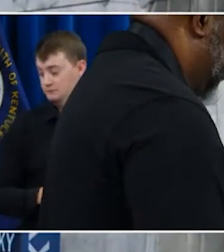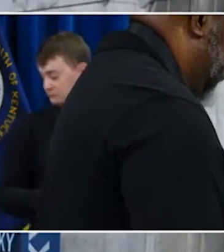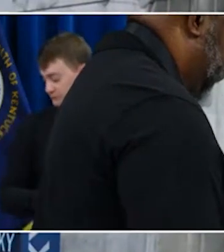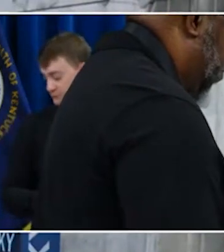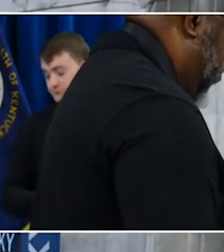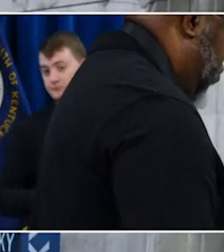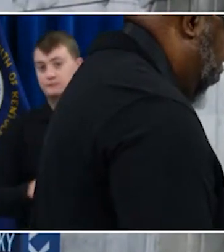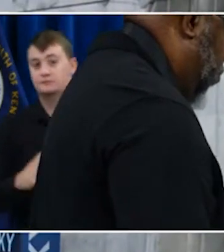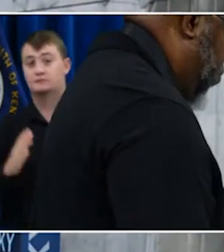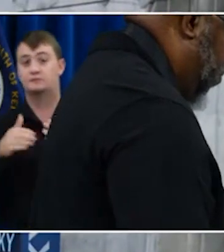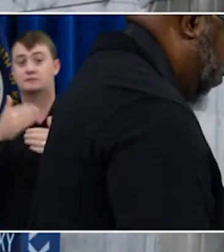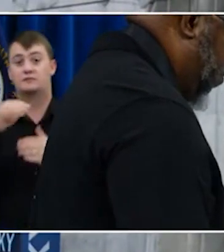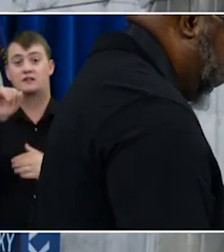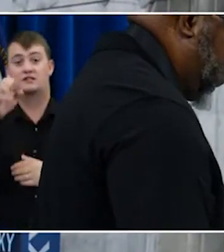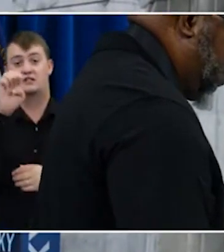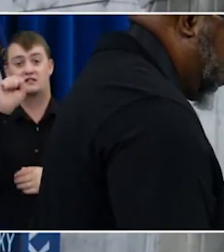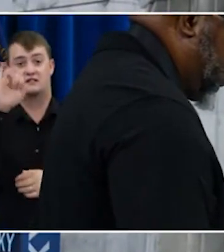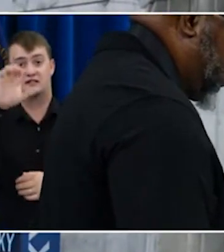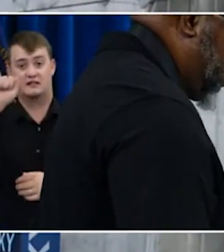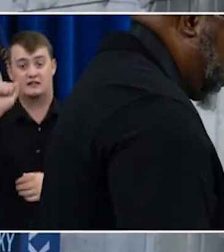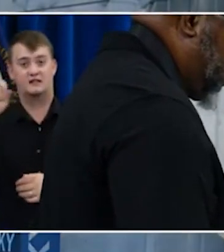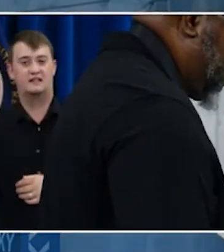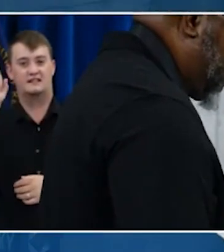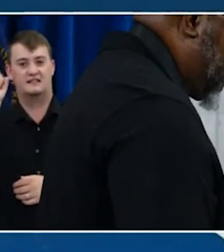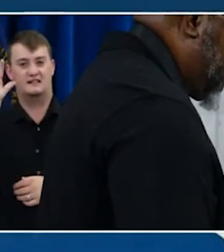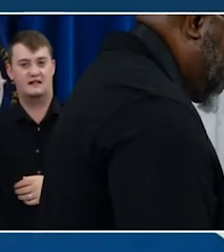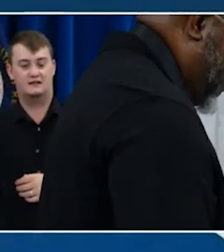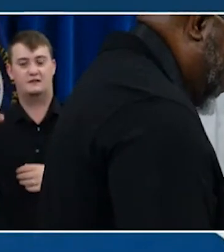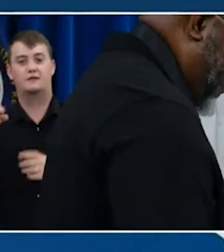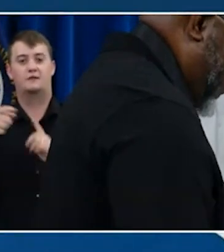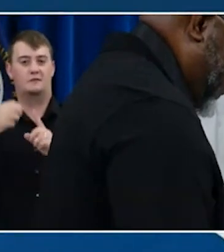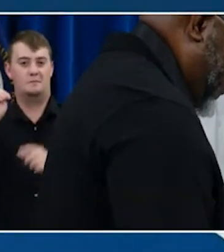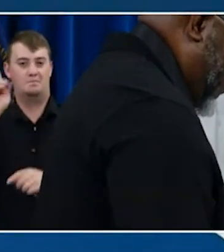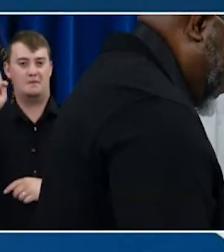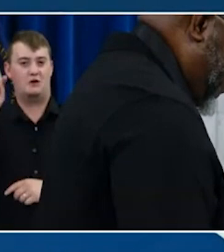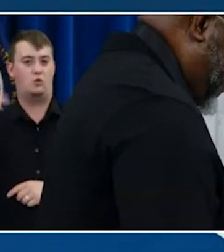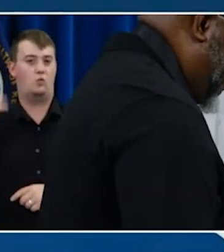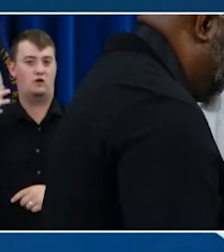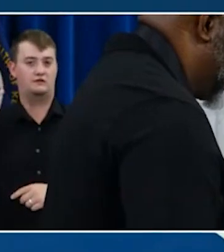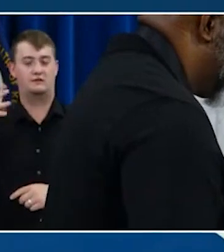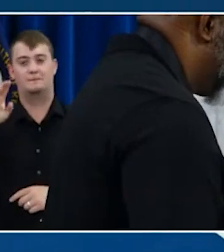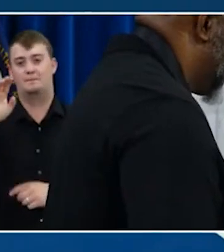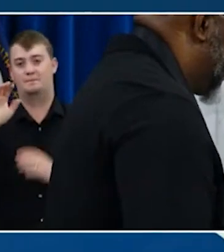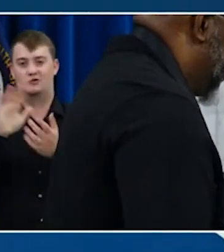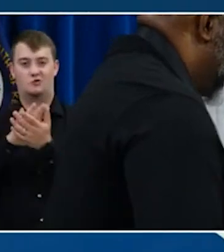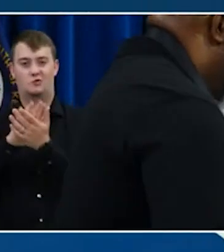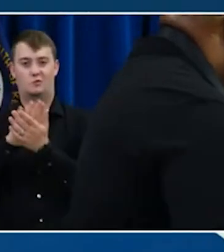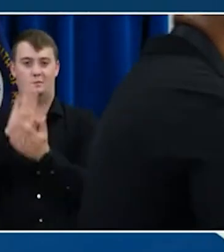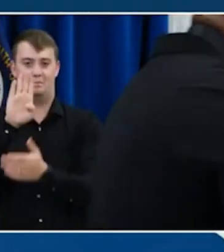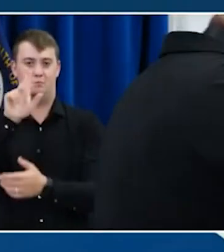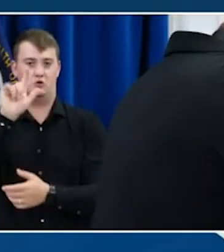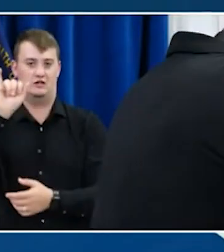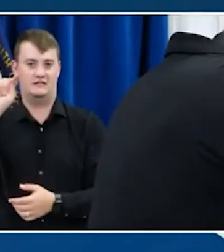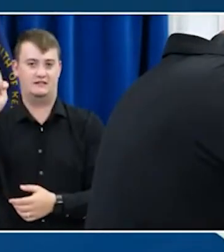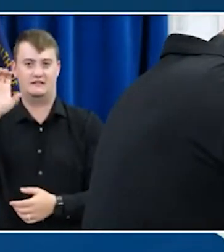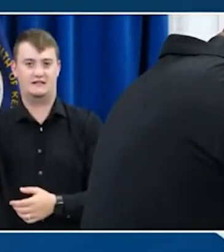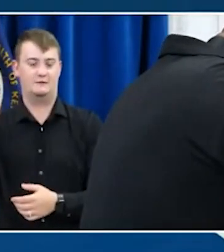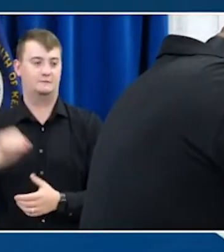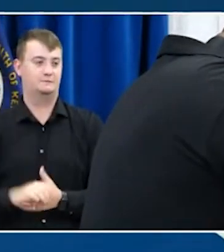Next is Jessica L.F. Talley, Mount Washington Middle School in Bullitt County.